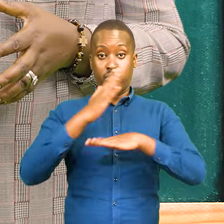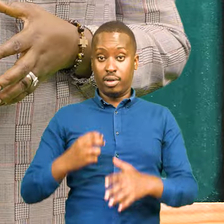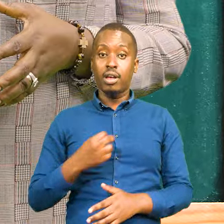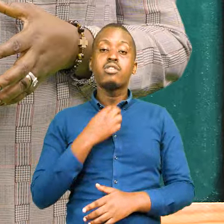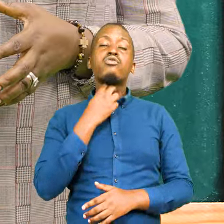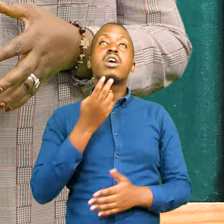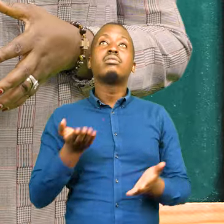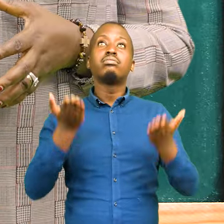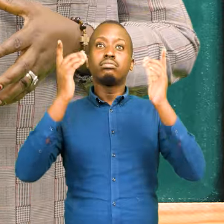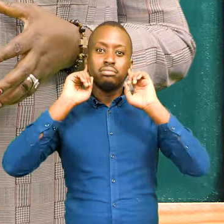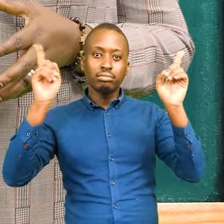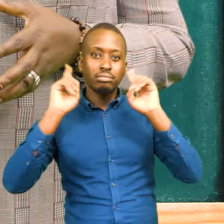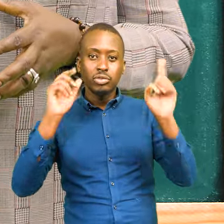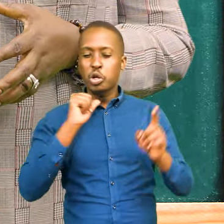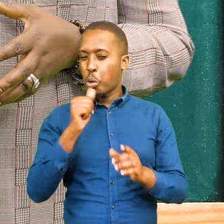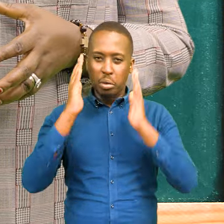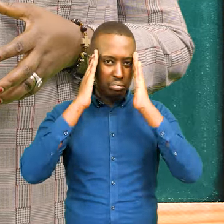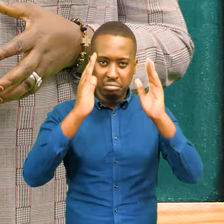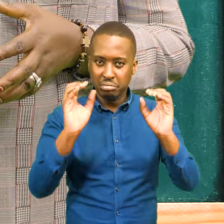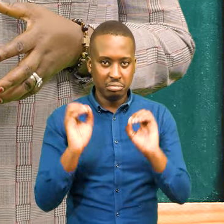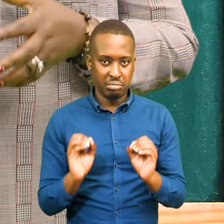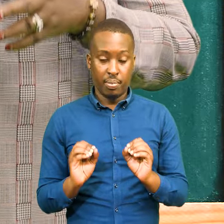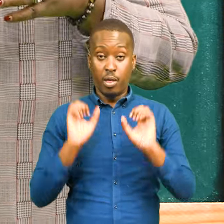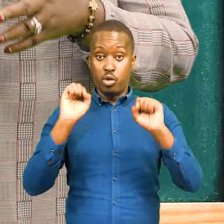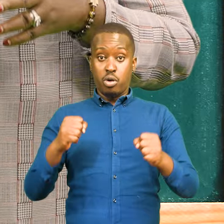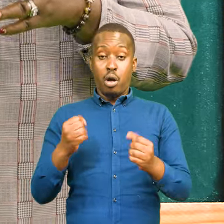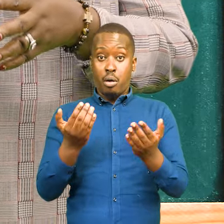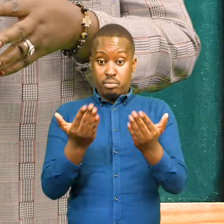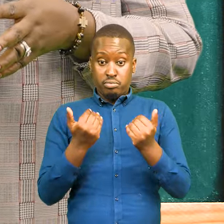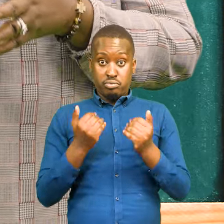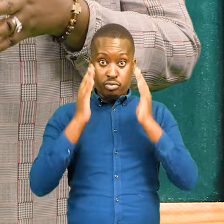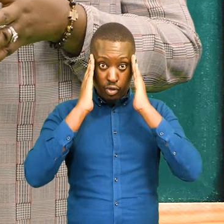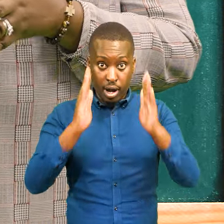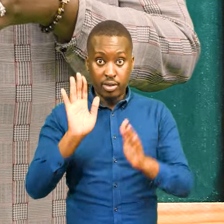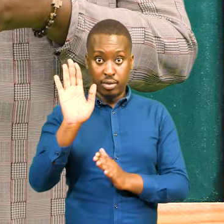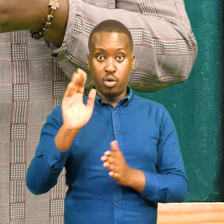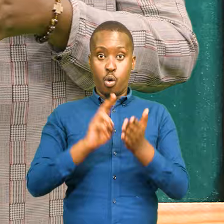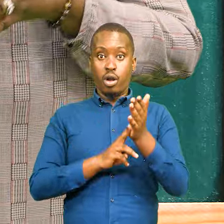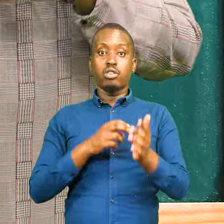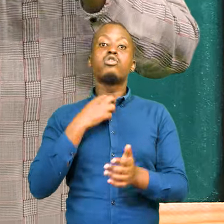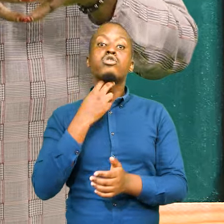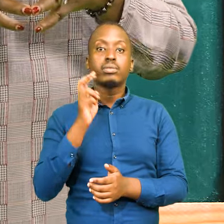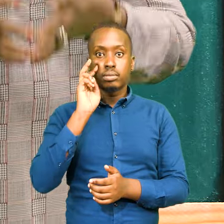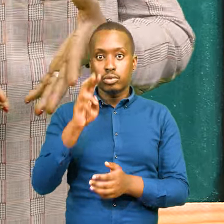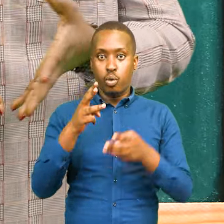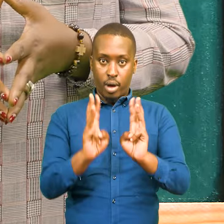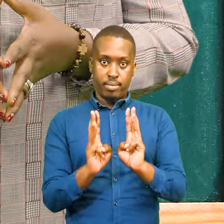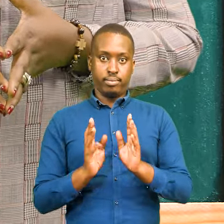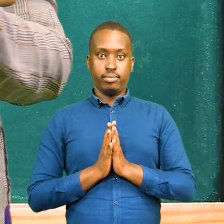are talking loudly and not paying attention, you can get their attention by using audio and visual